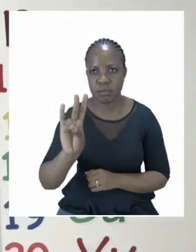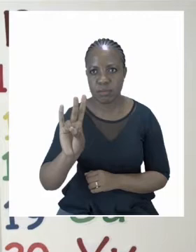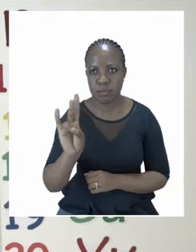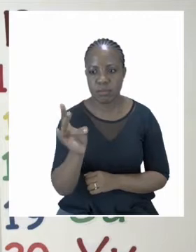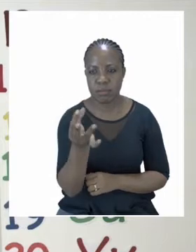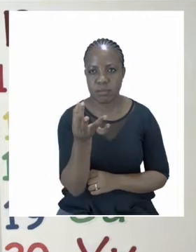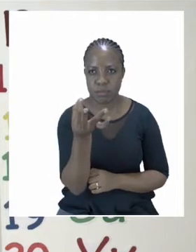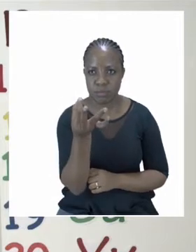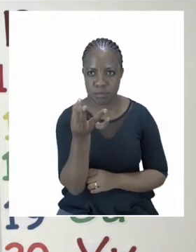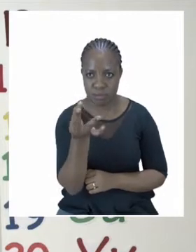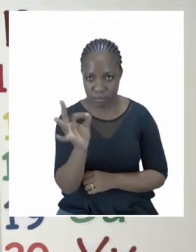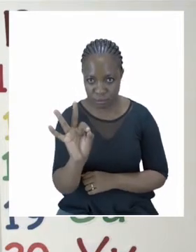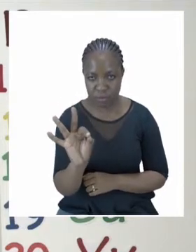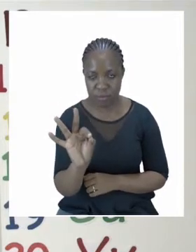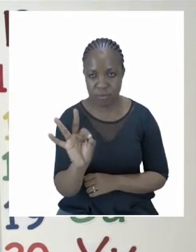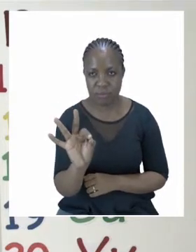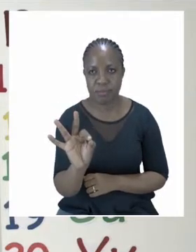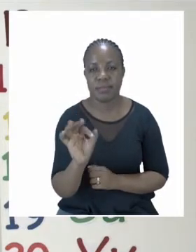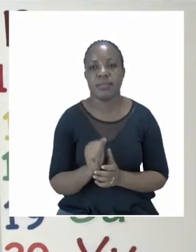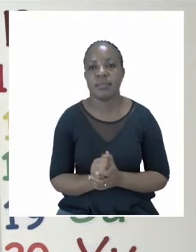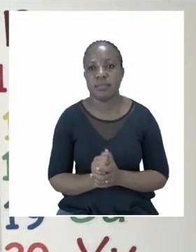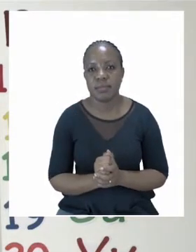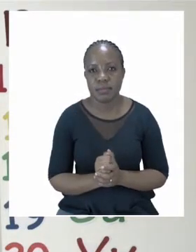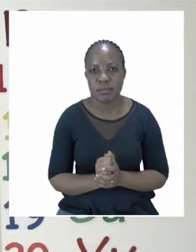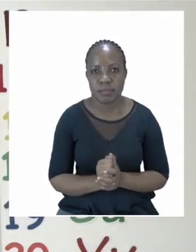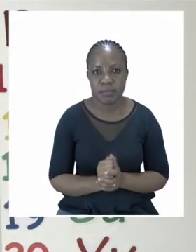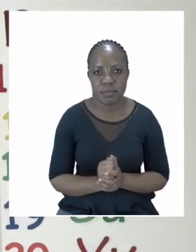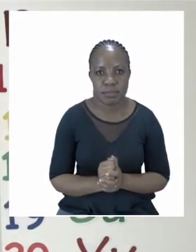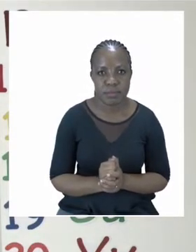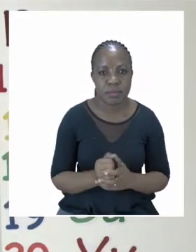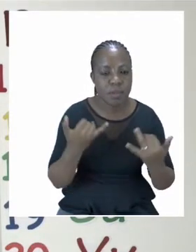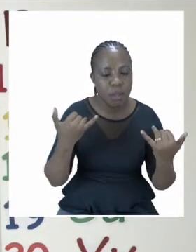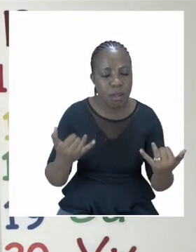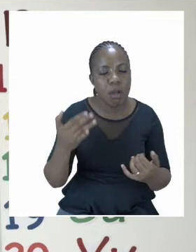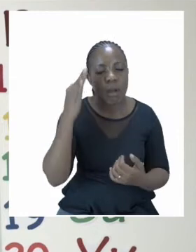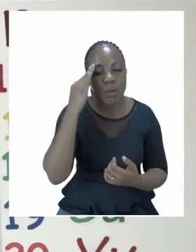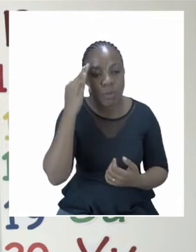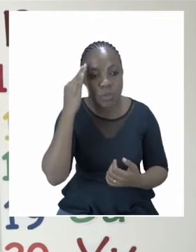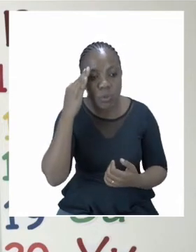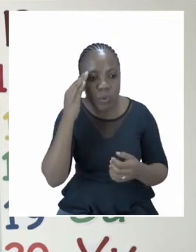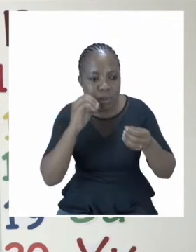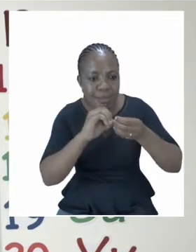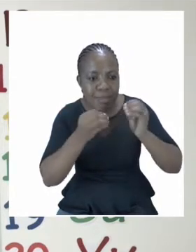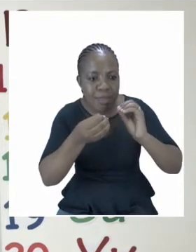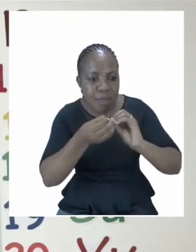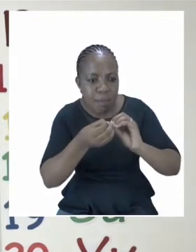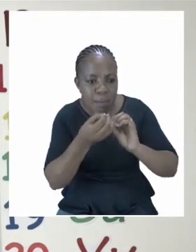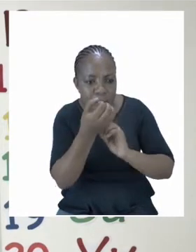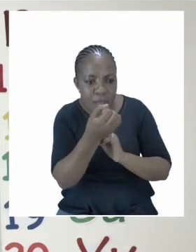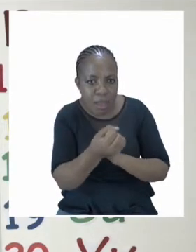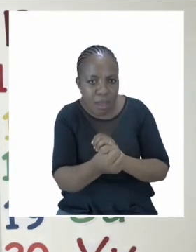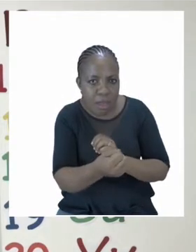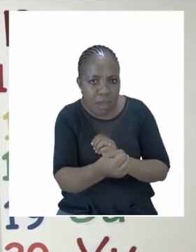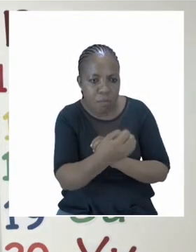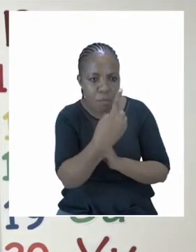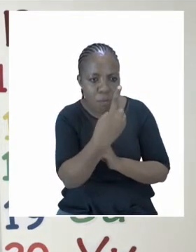or 9. Then we know that if we find numbers that have these ones